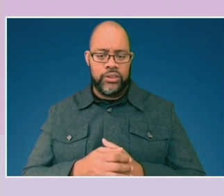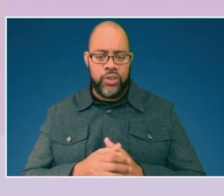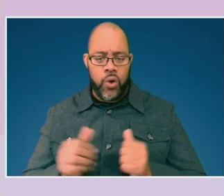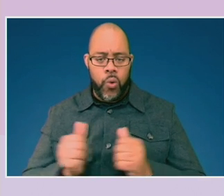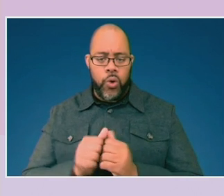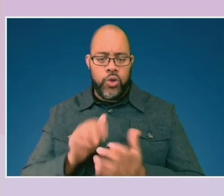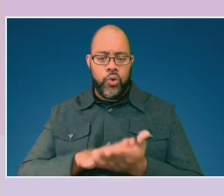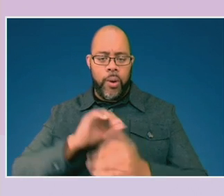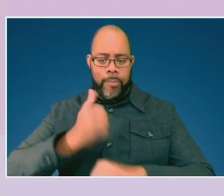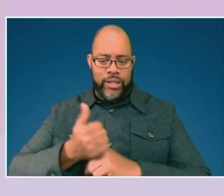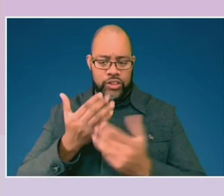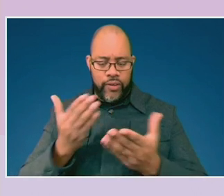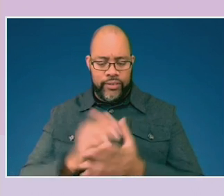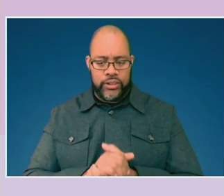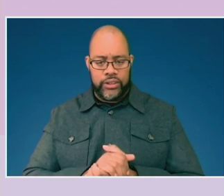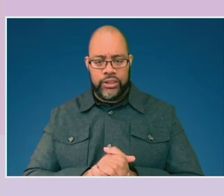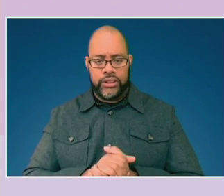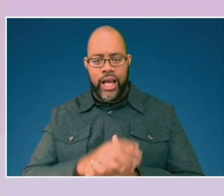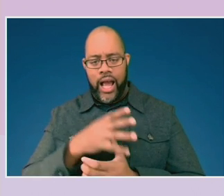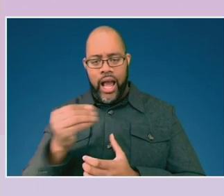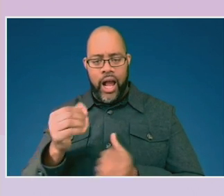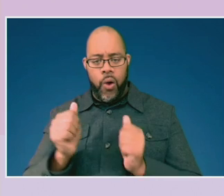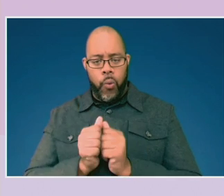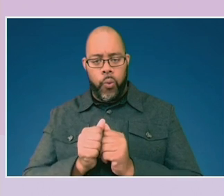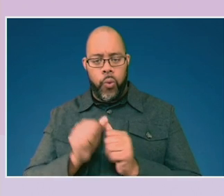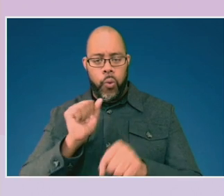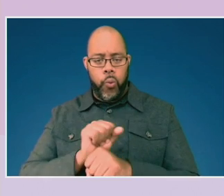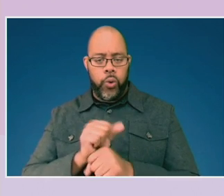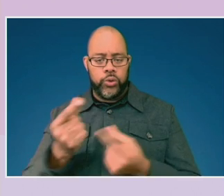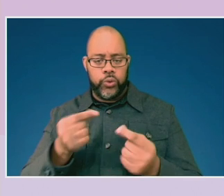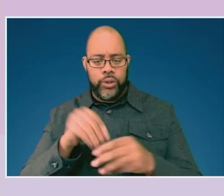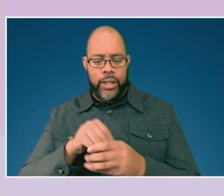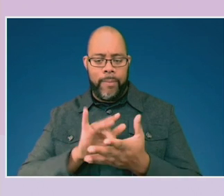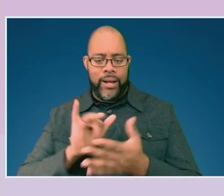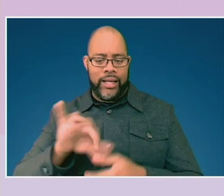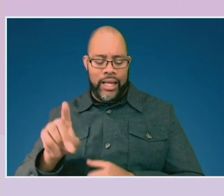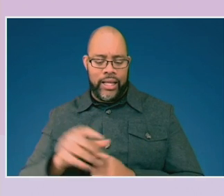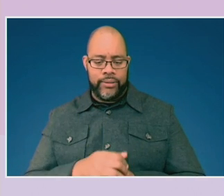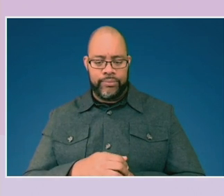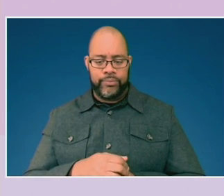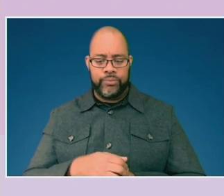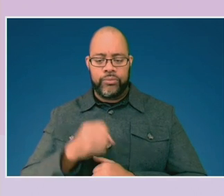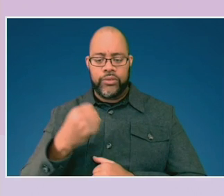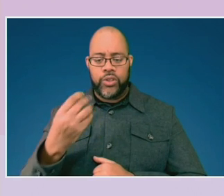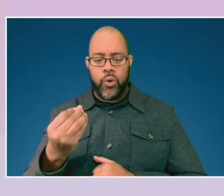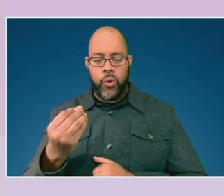school-based services and with the work they're doing in Medicaid.